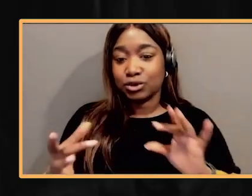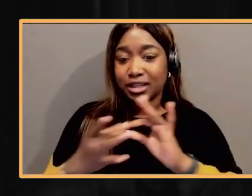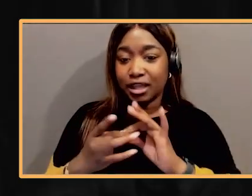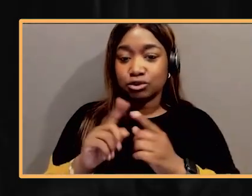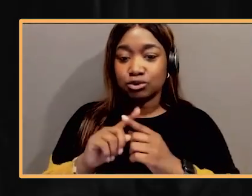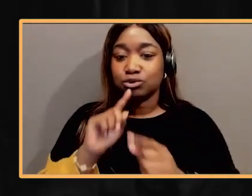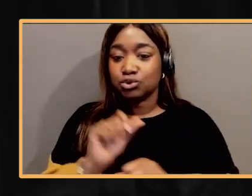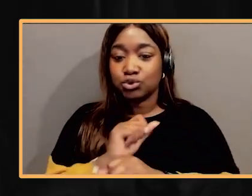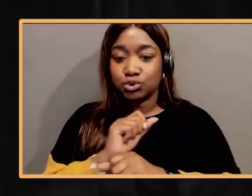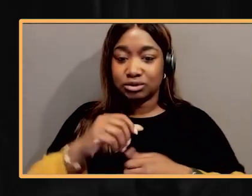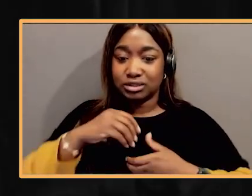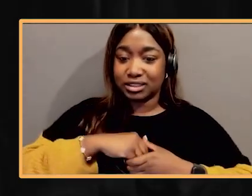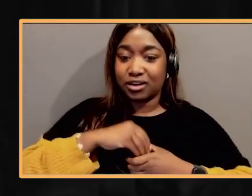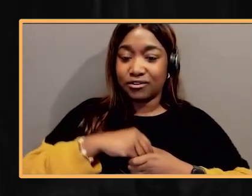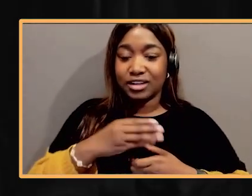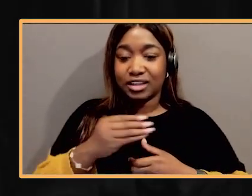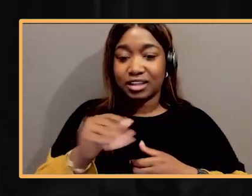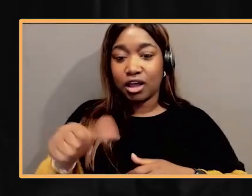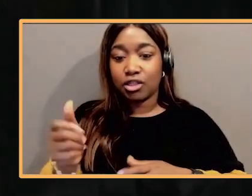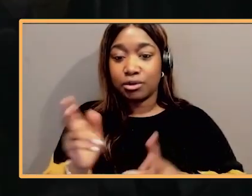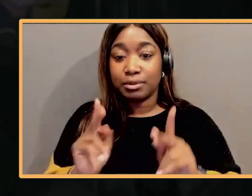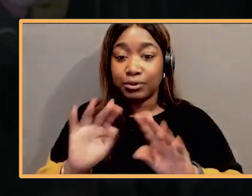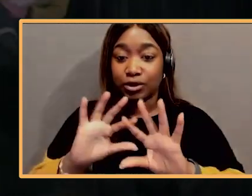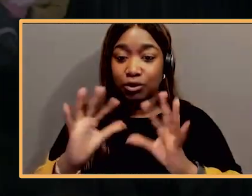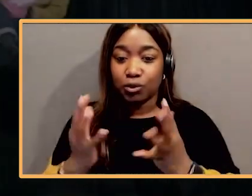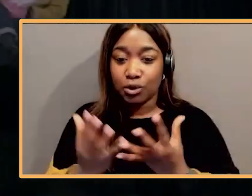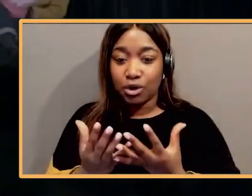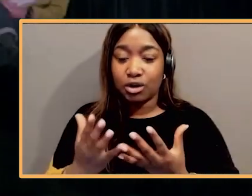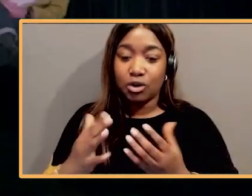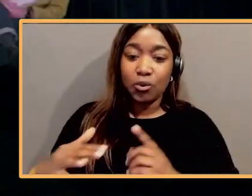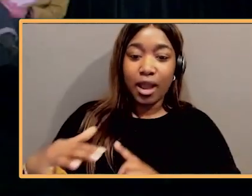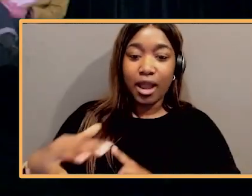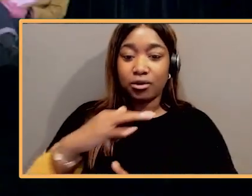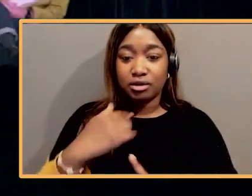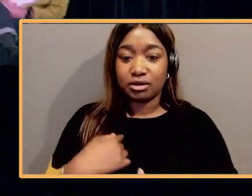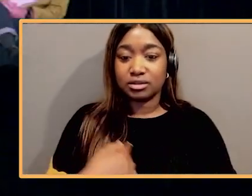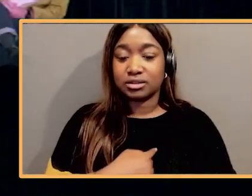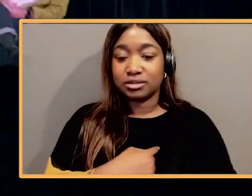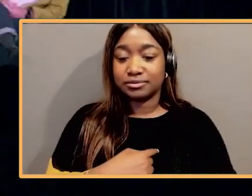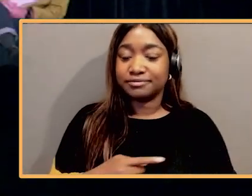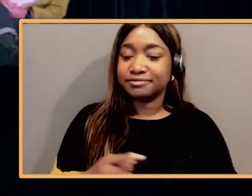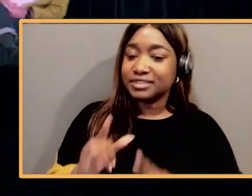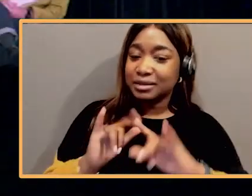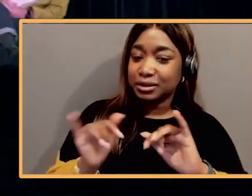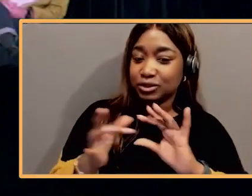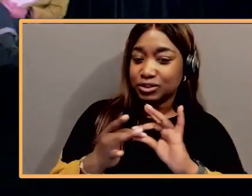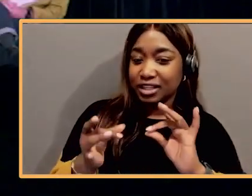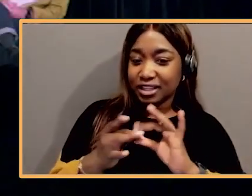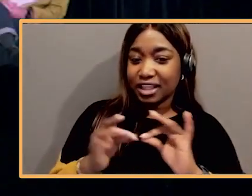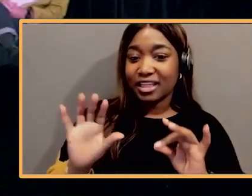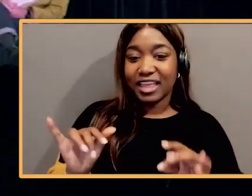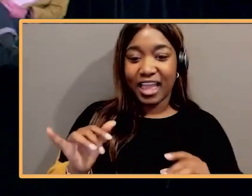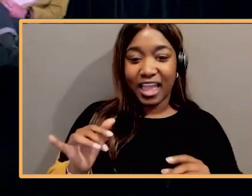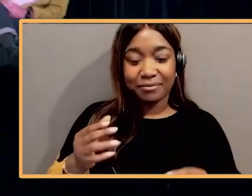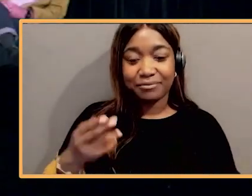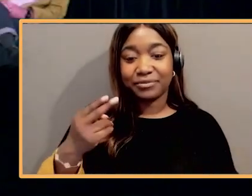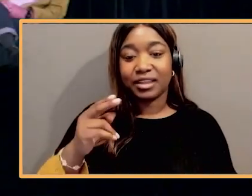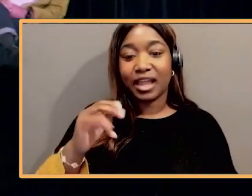world around us. Yes, yes. As you're saying that, what's coming up for me is the